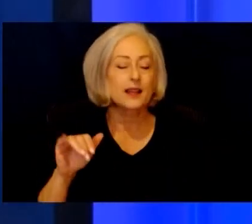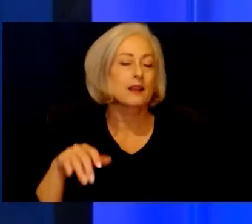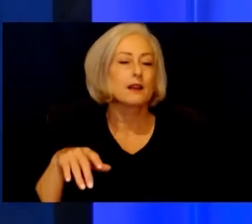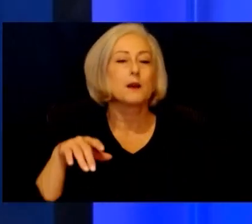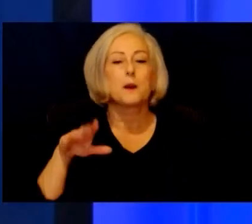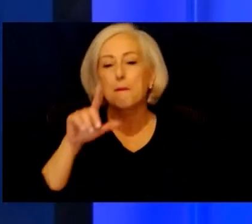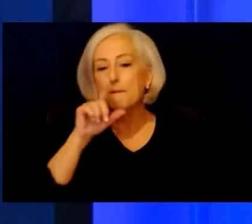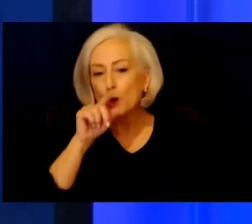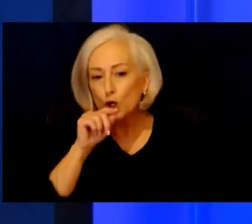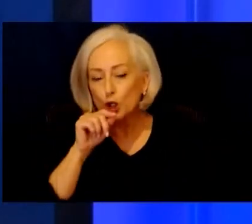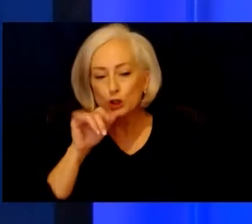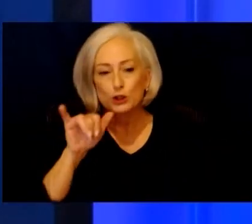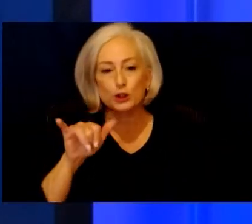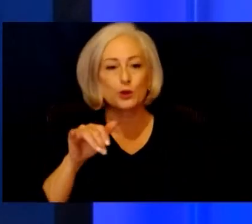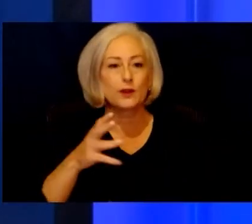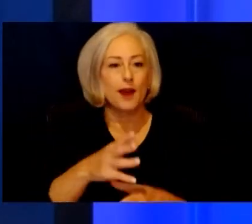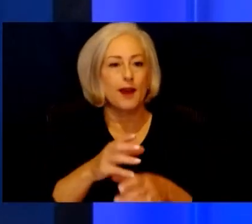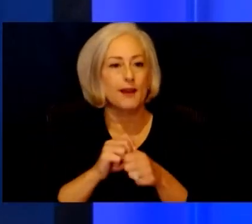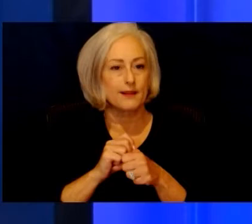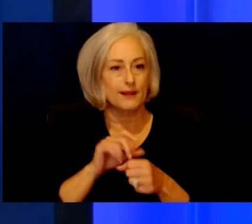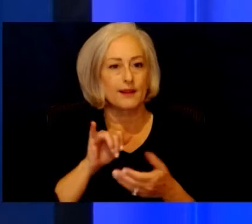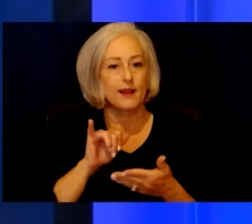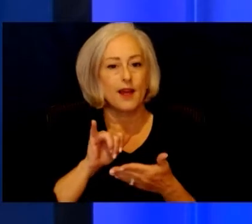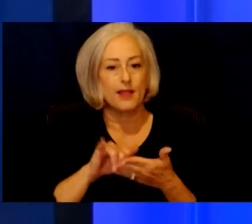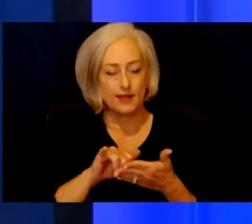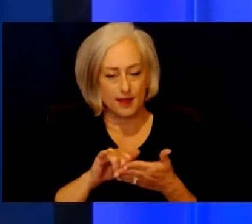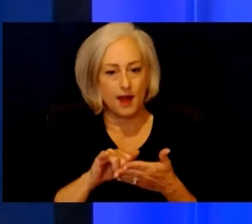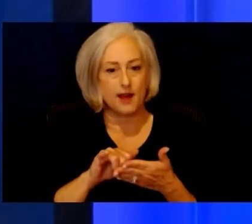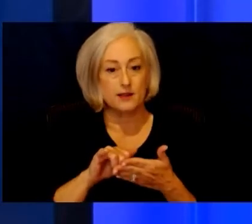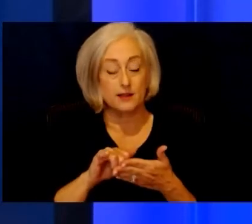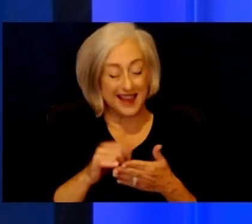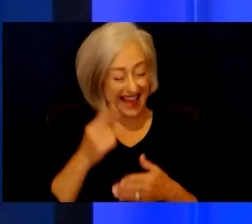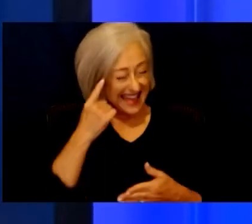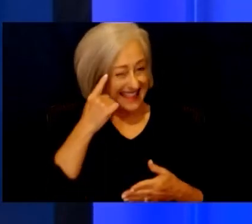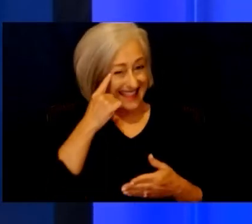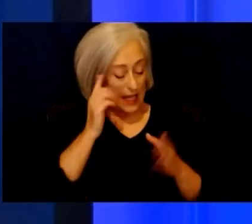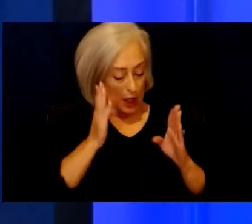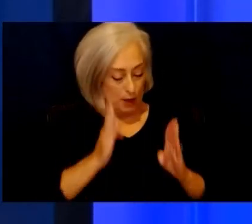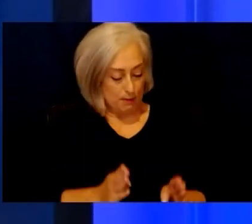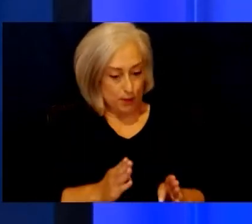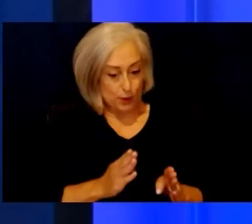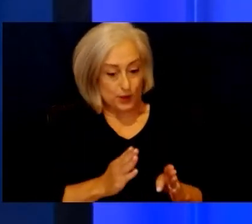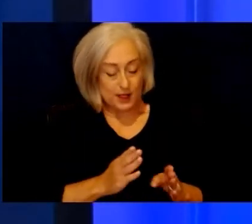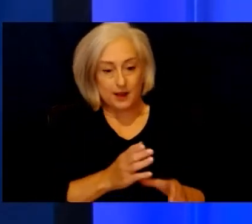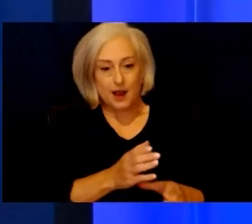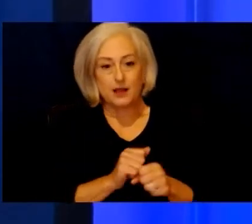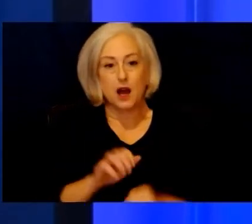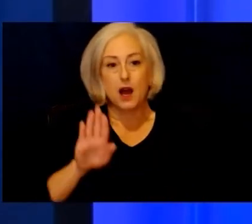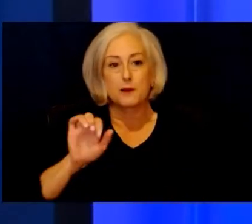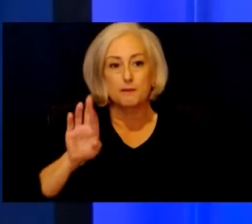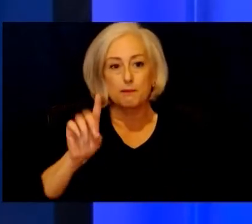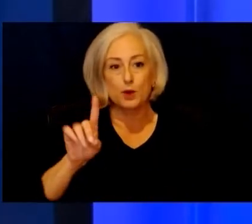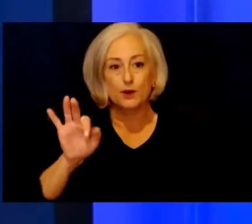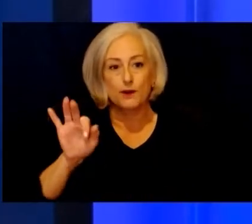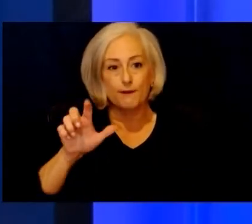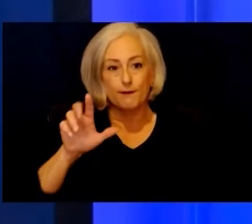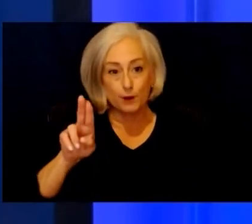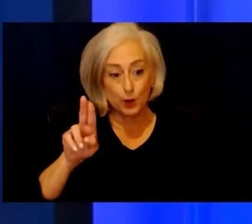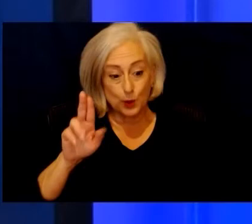influenza viruses. I believe that person that was infected did well. Of course, they were younger, and I think they were working around